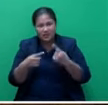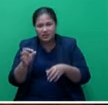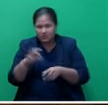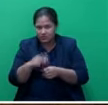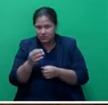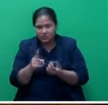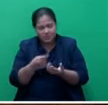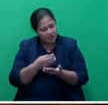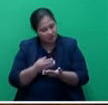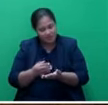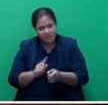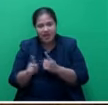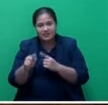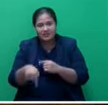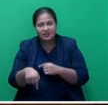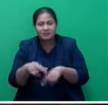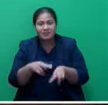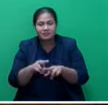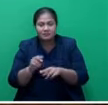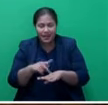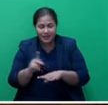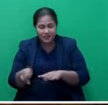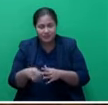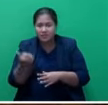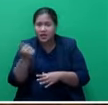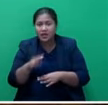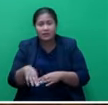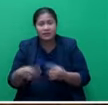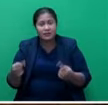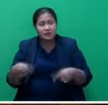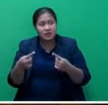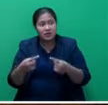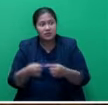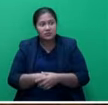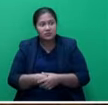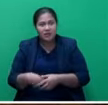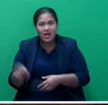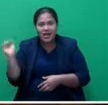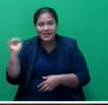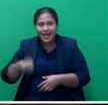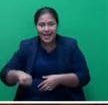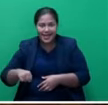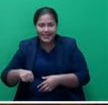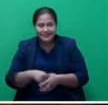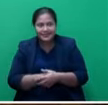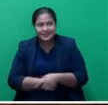passed. Does any member oppose the motion? Yes.